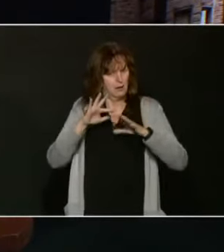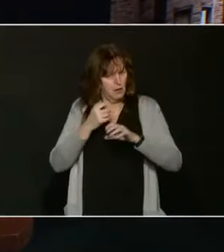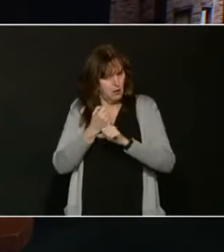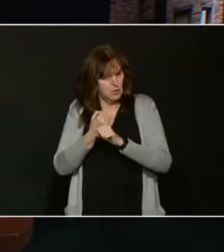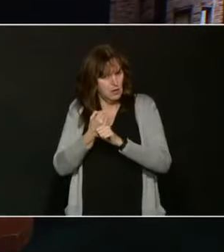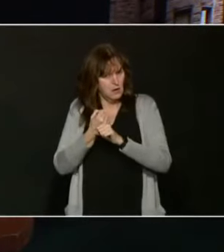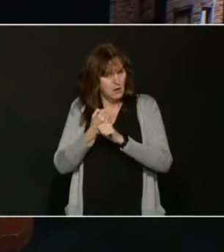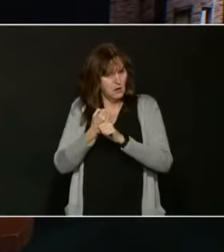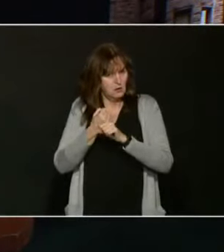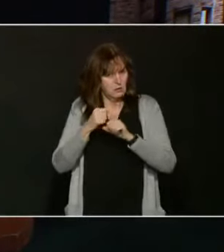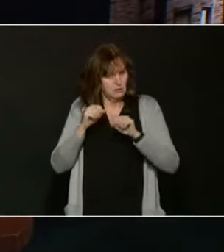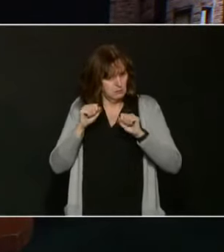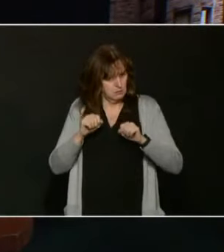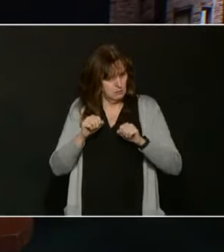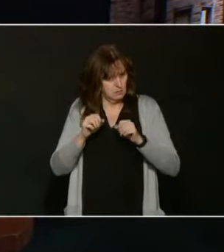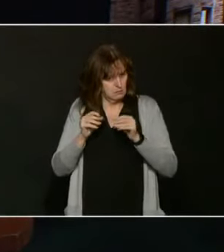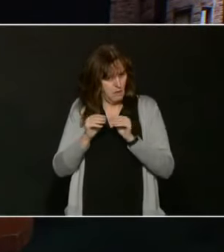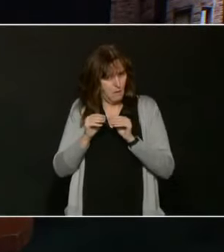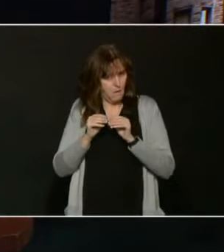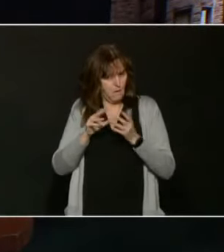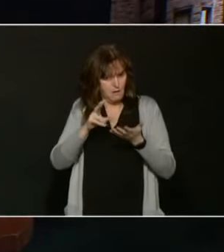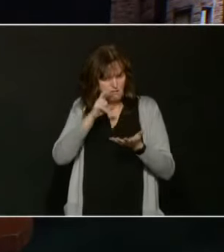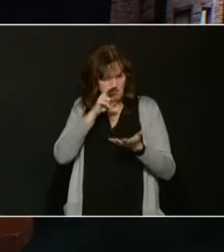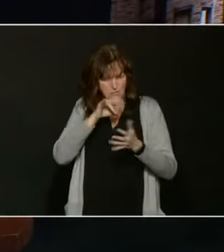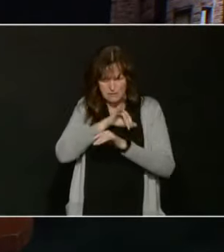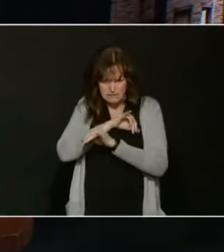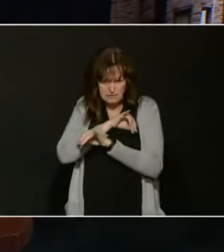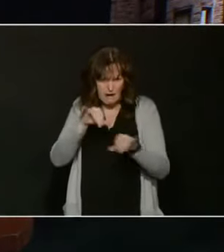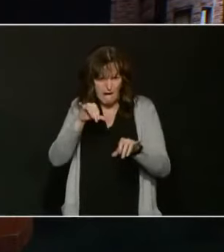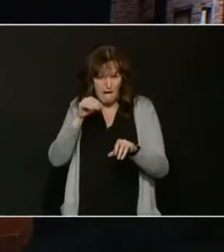back to stay-at-home orders?